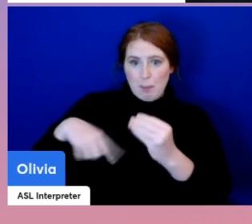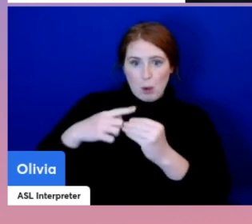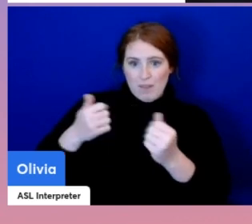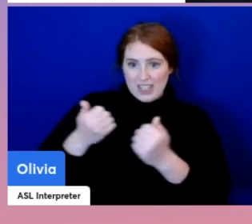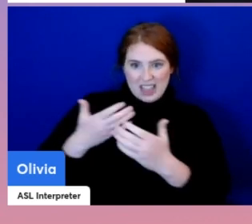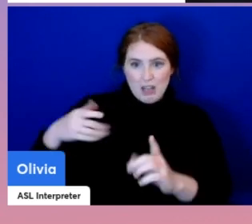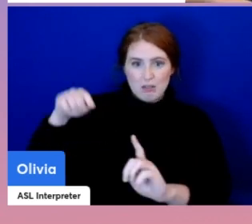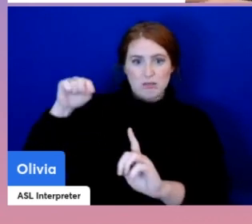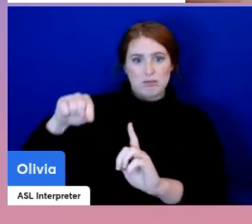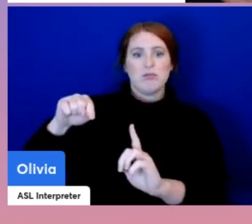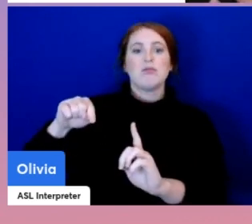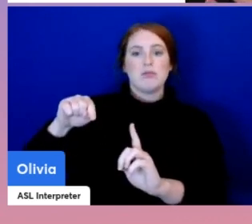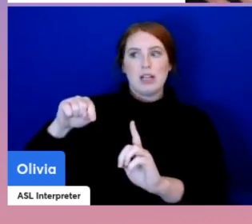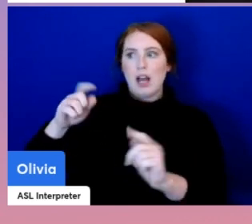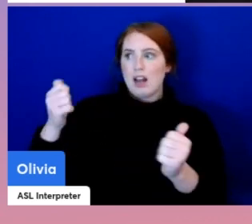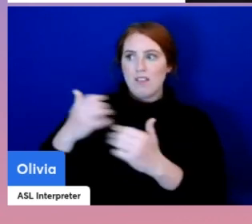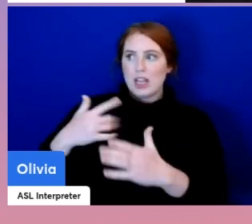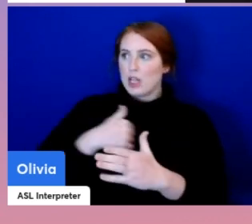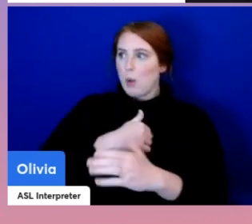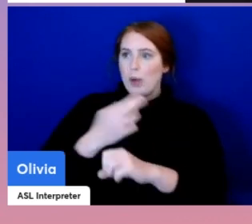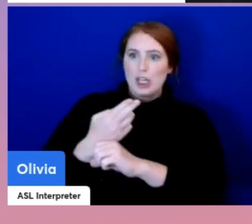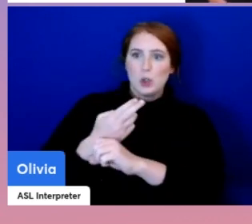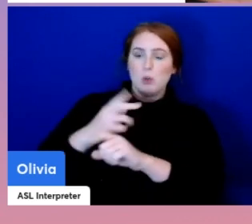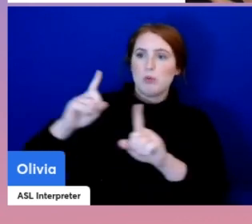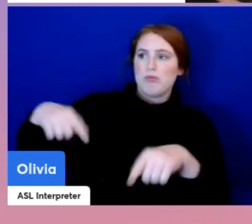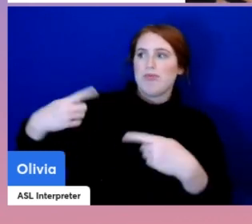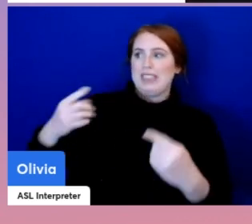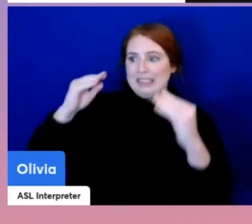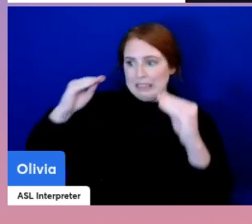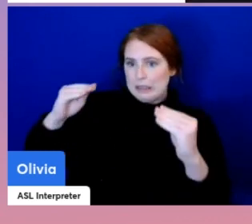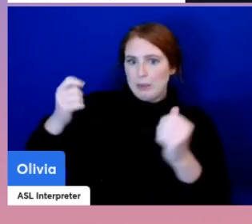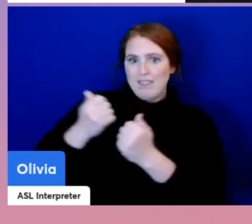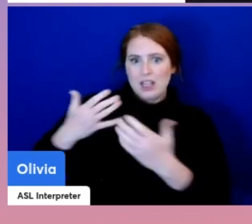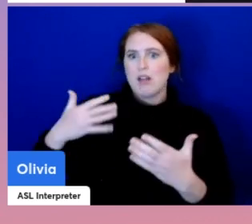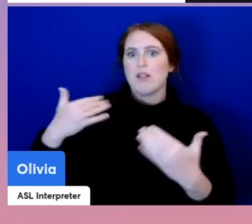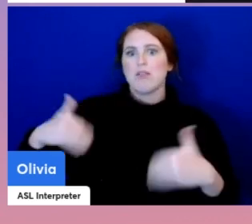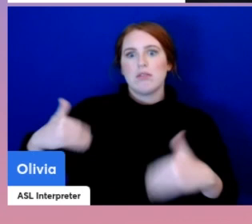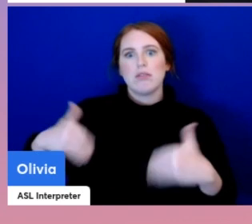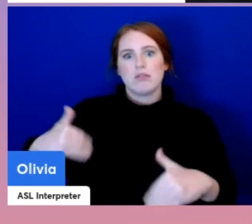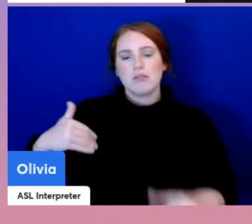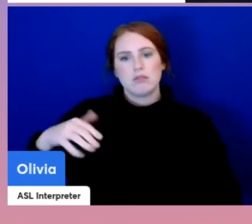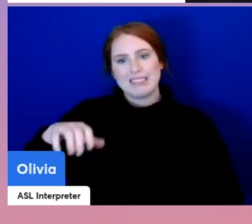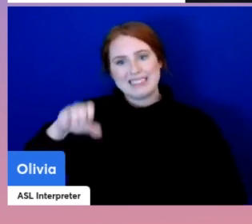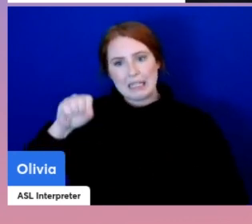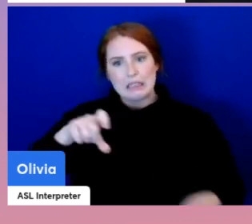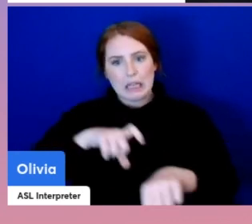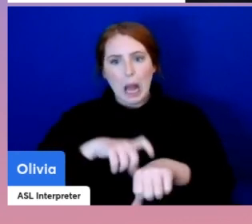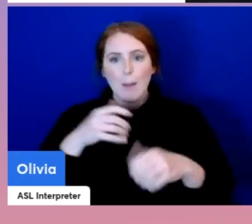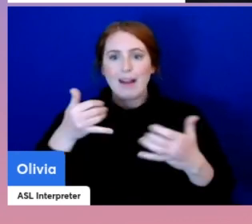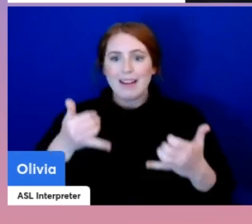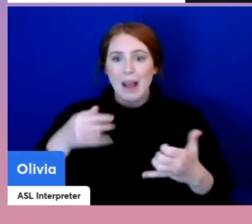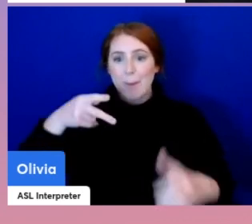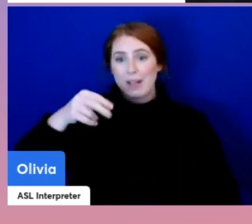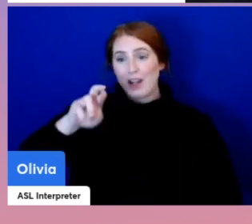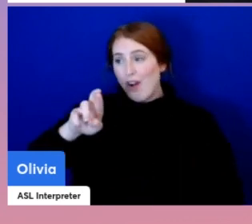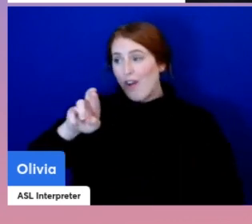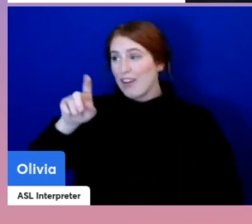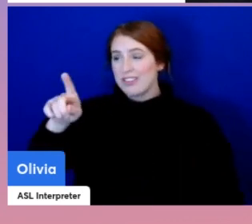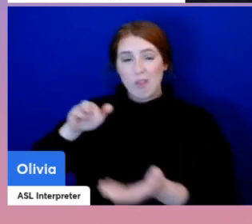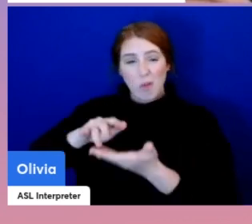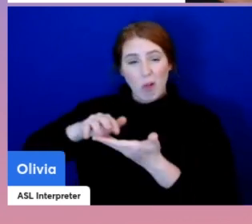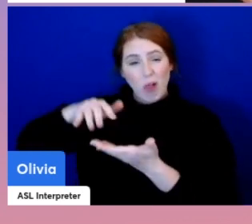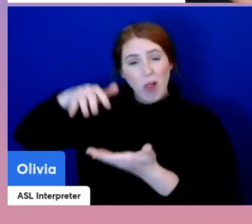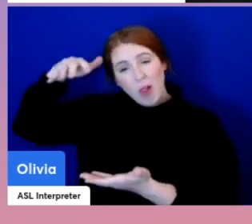security models in use has taken longer than expected. And now the PRs are really starting to pile up, meaning that our security team is playing